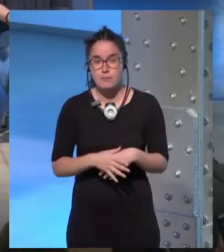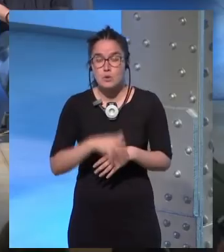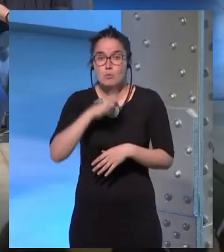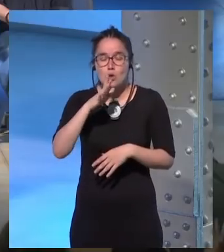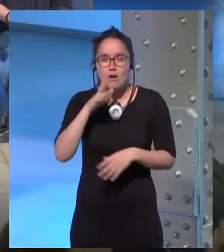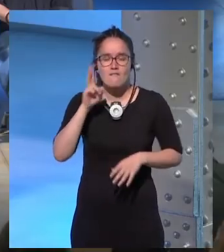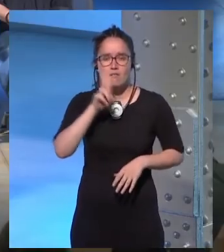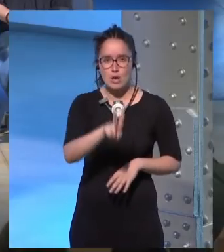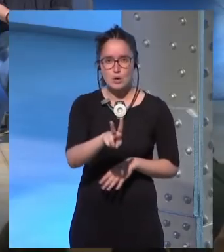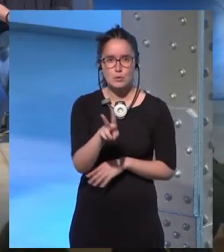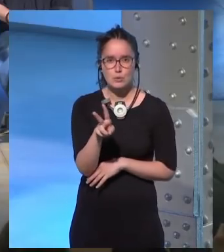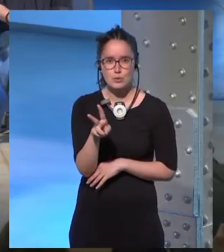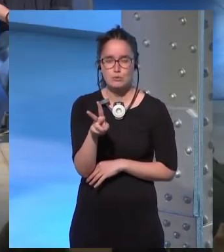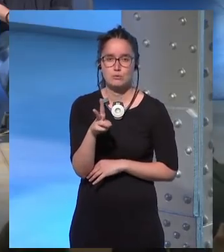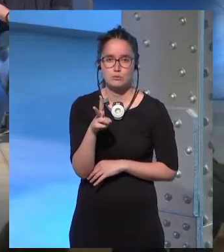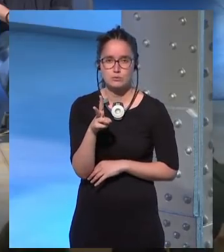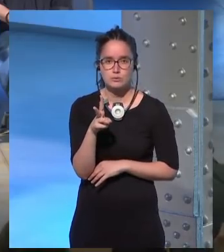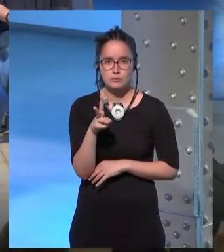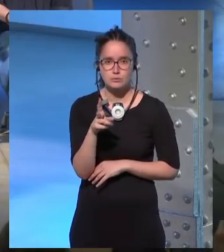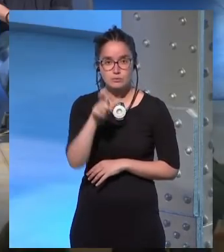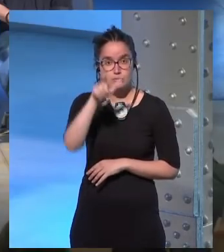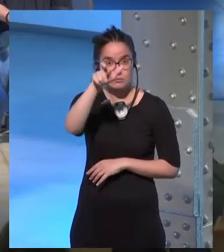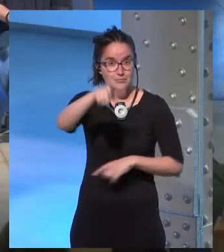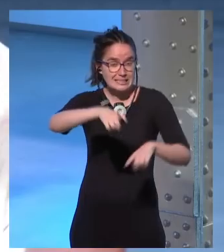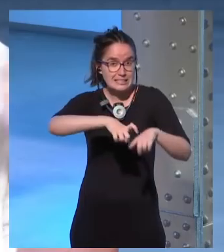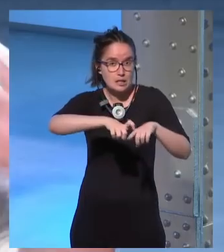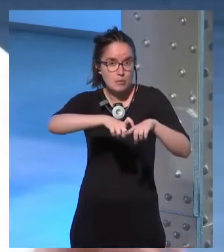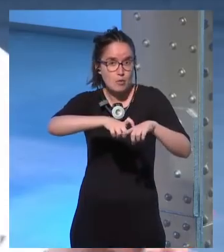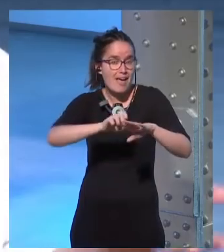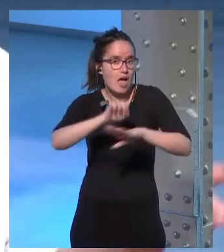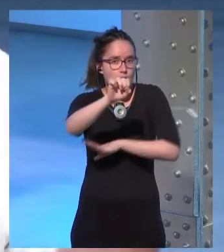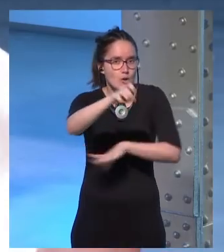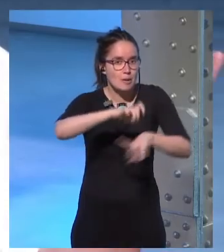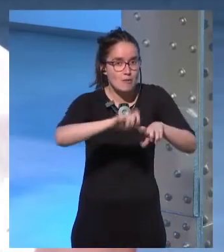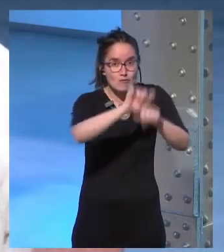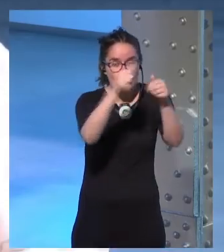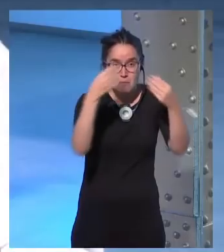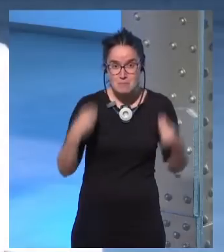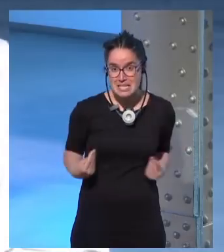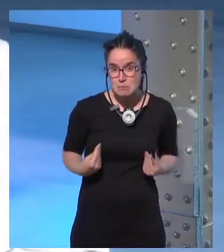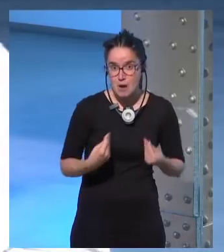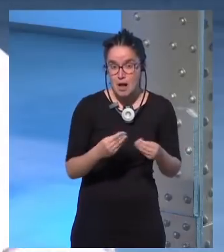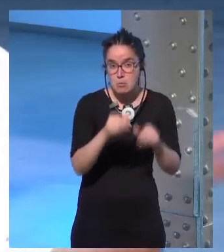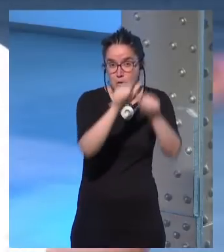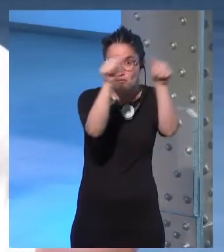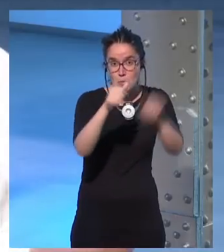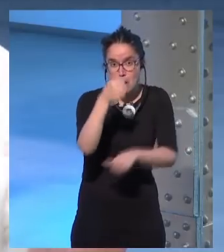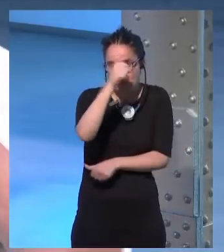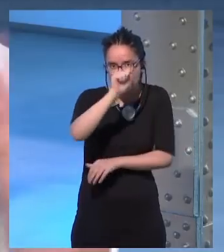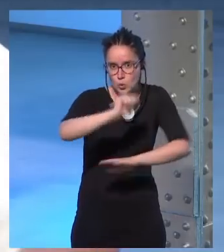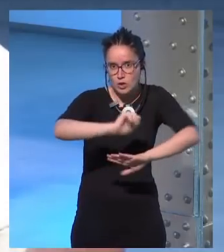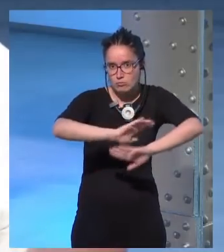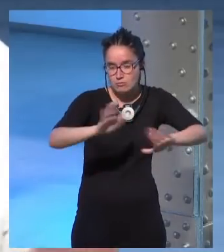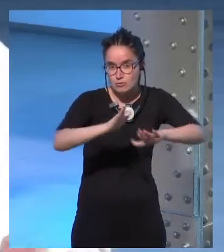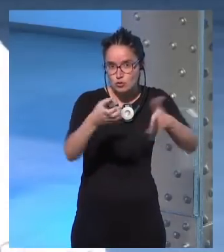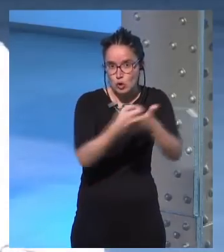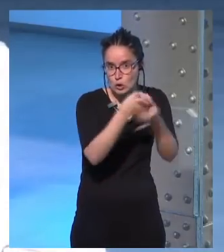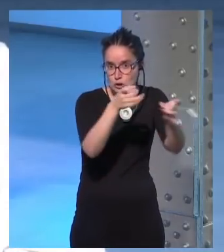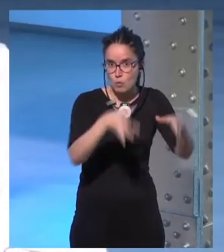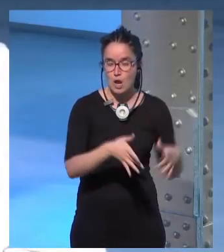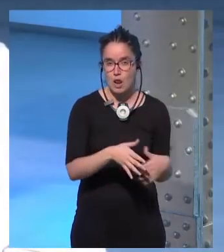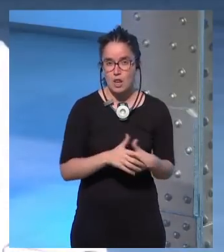this particular sort of hero type portrayed by men? Why can't women do that too? Which is why I've written, again, some of